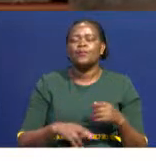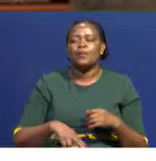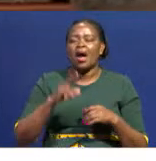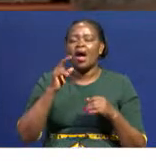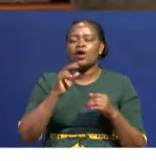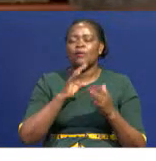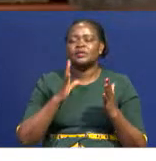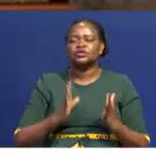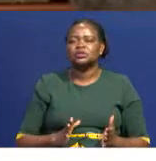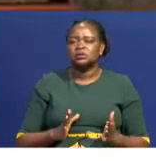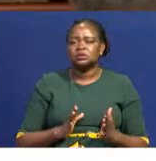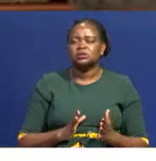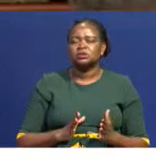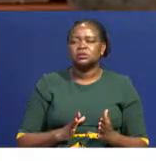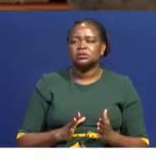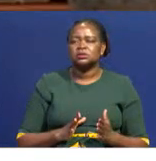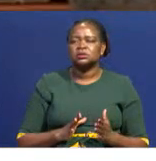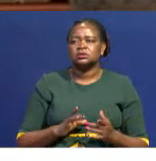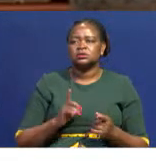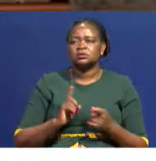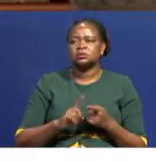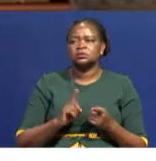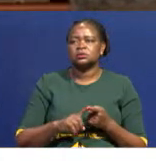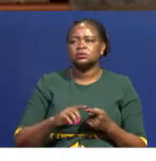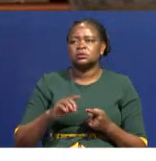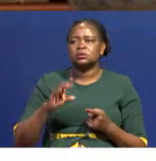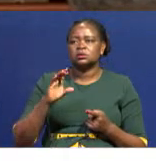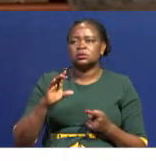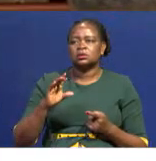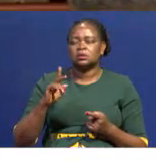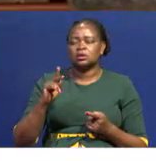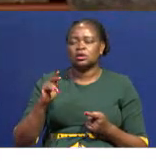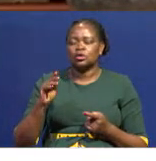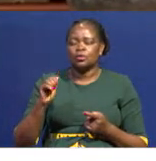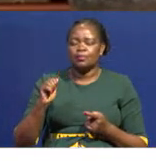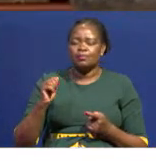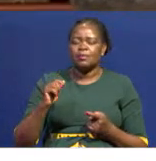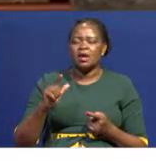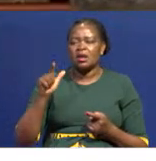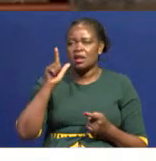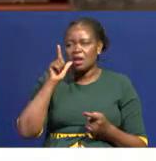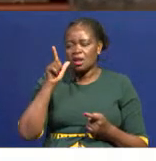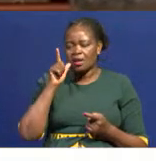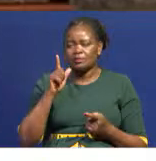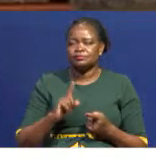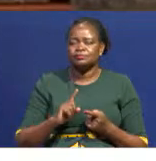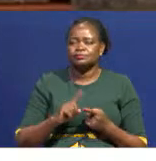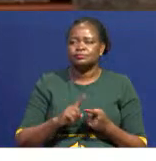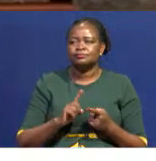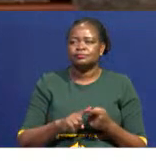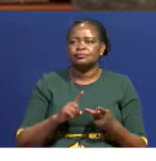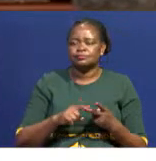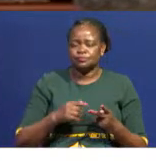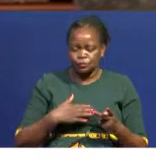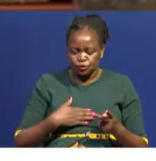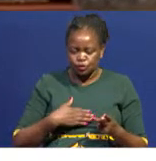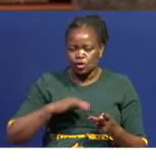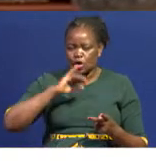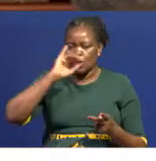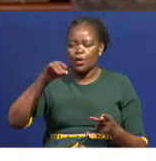Ms. Catherine Kirumba Karemo, London, United Kingdom. Honorable